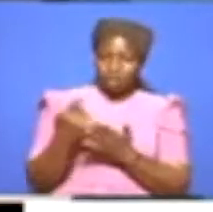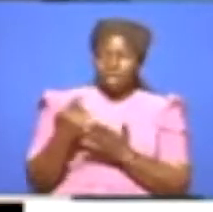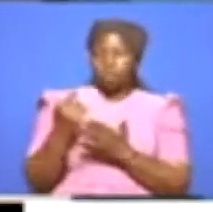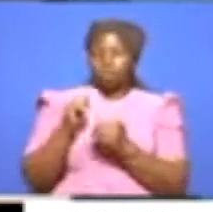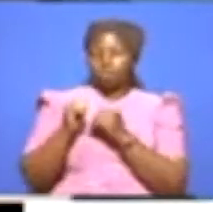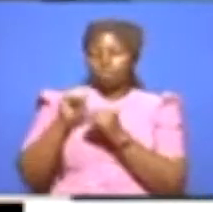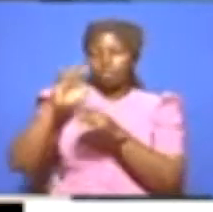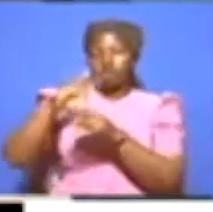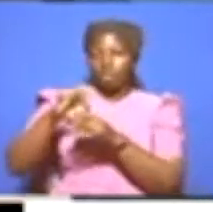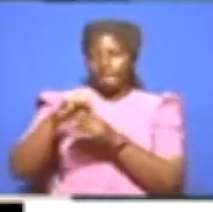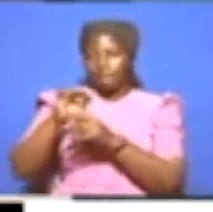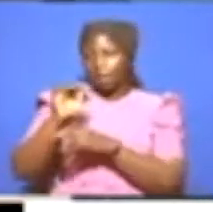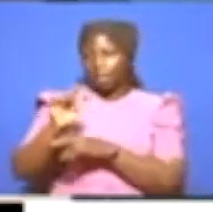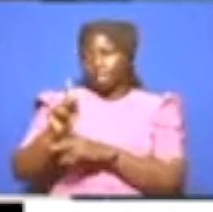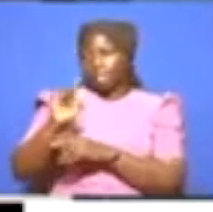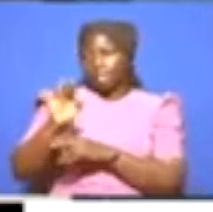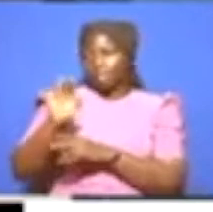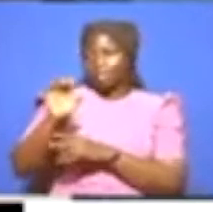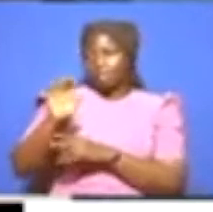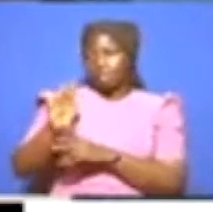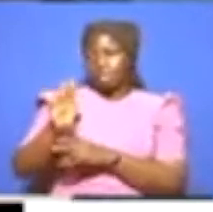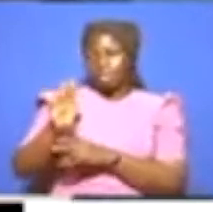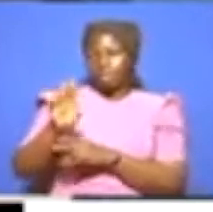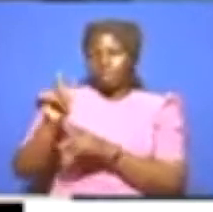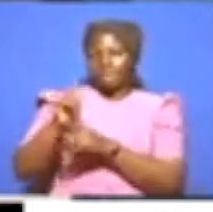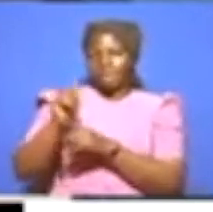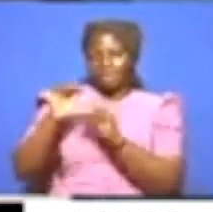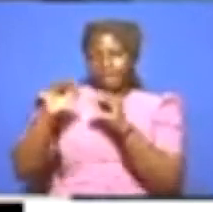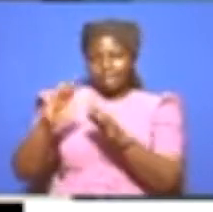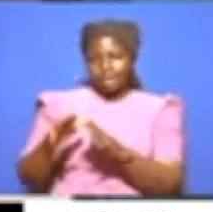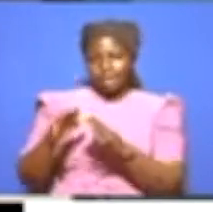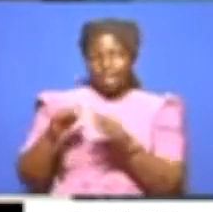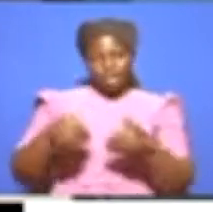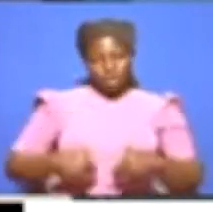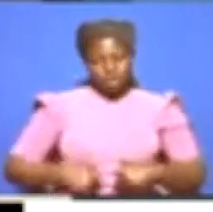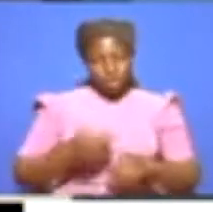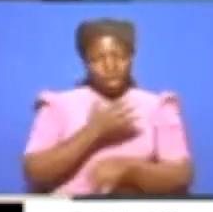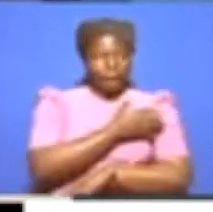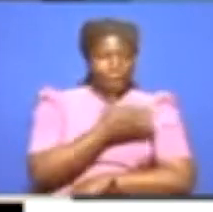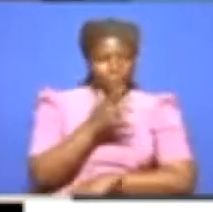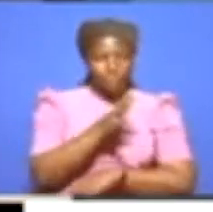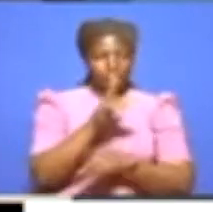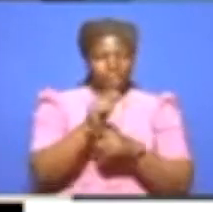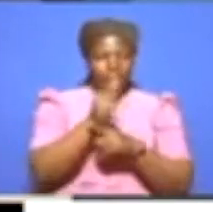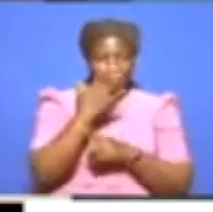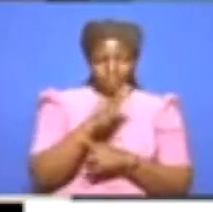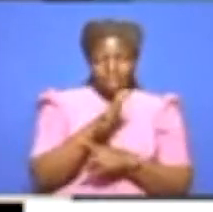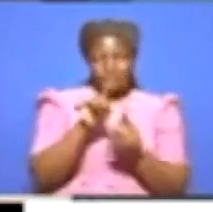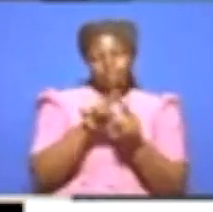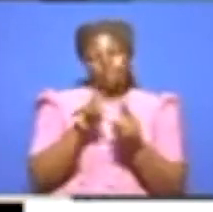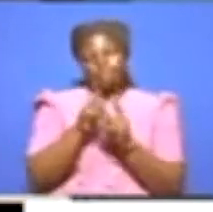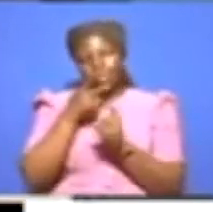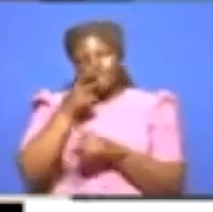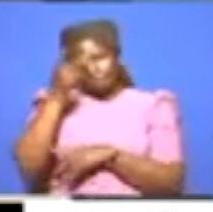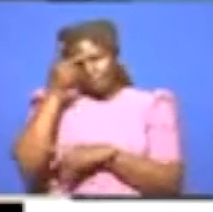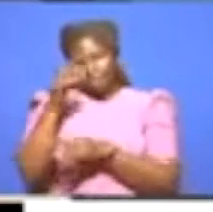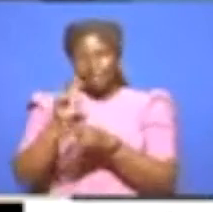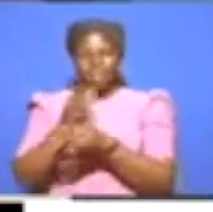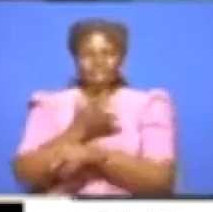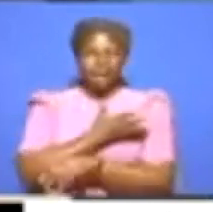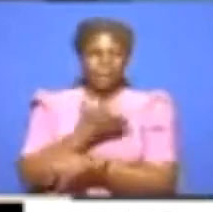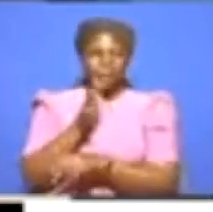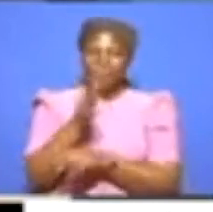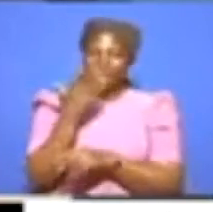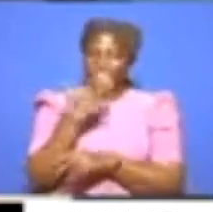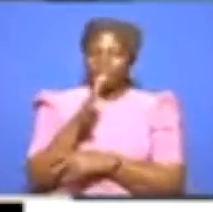the teachers are trained, the youth are empowered, and they're also trained, and the parents. So you then find the whole family becomes now empowered to deal